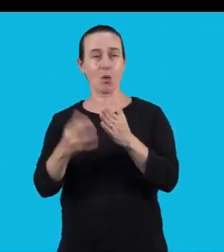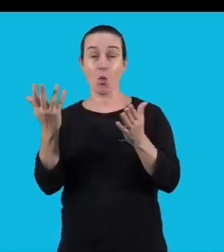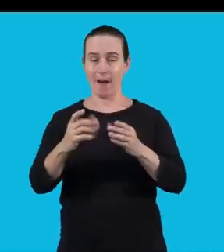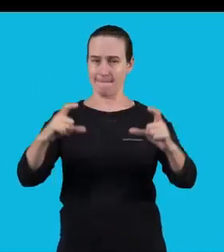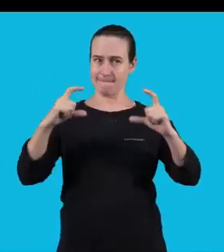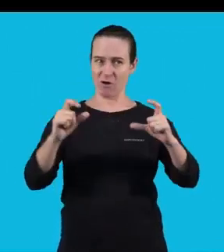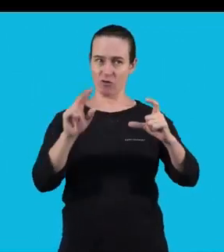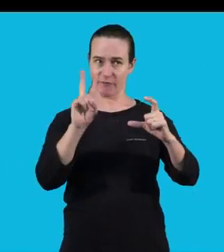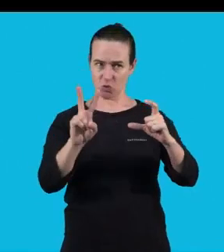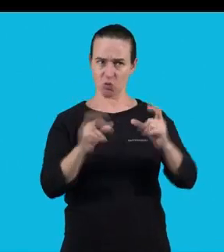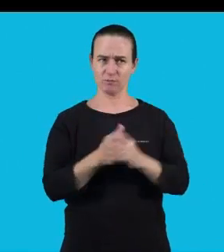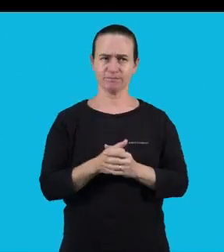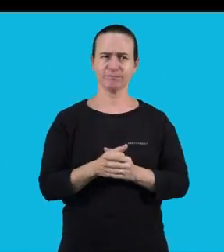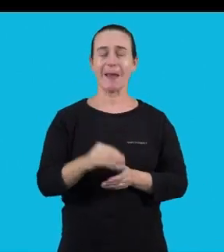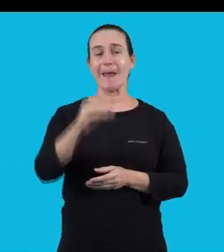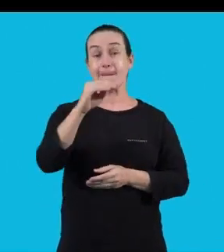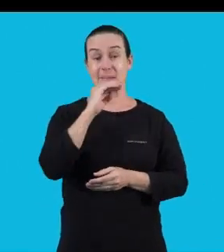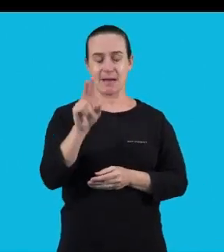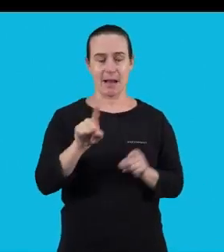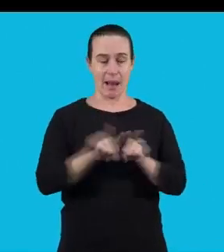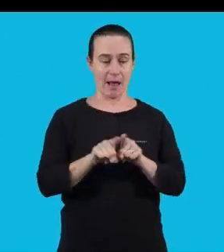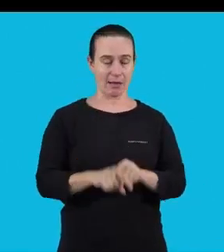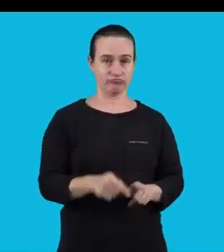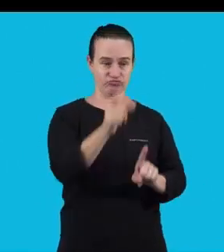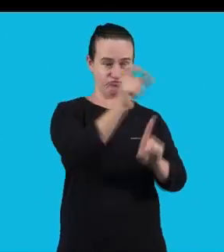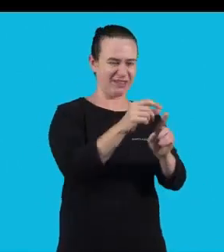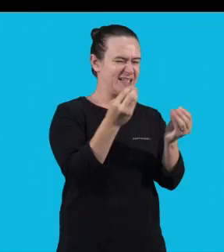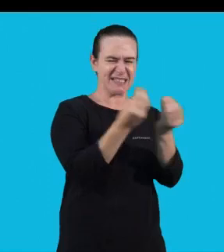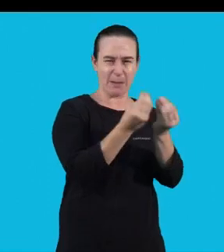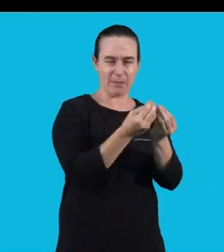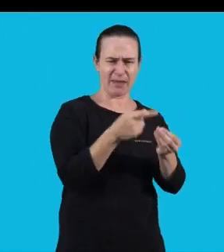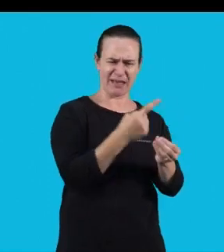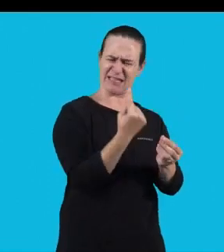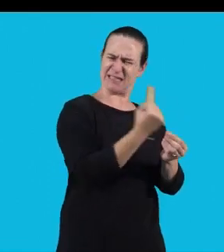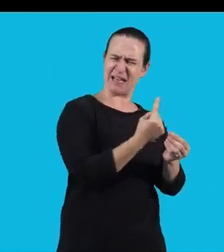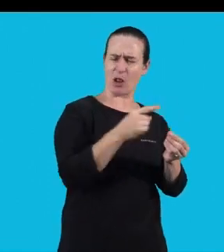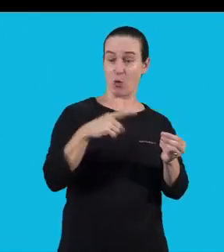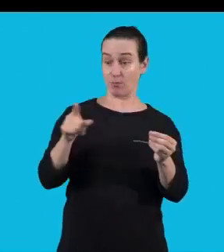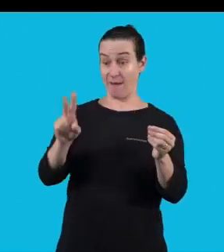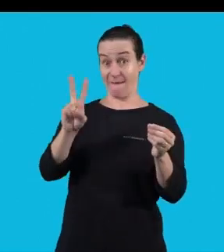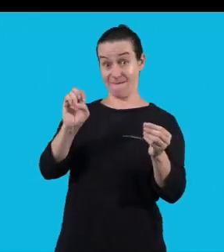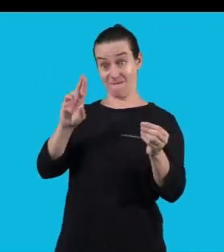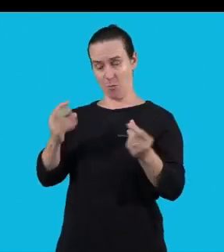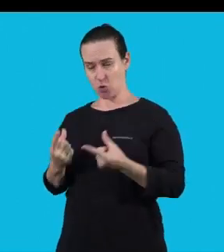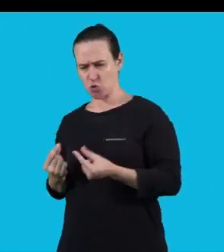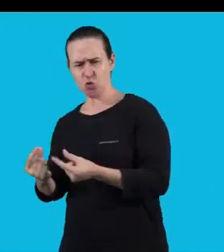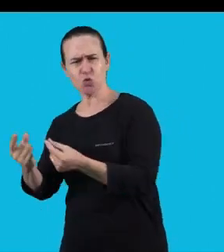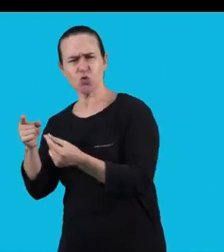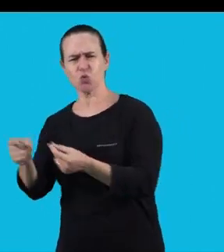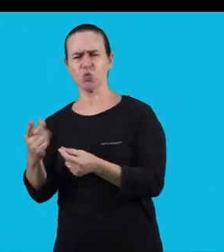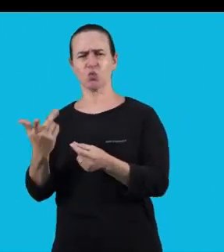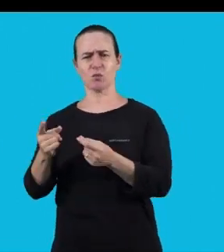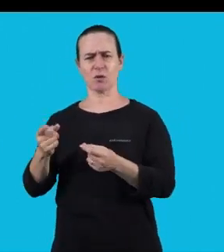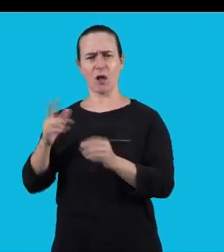noun-verb agreement. The singular noun or plural nouns need to agree with the verbs. Here we have Kenya